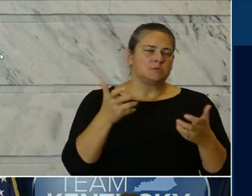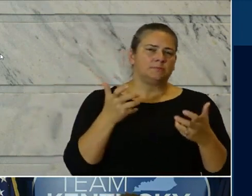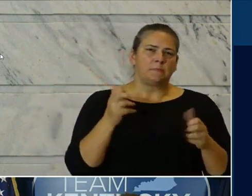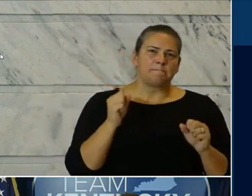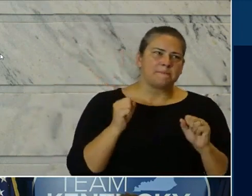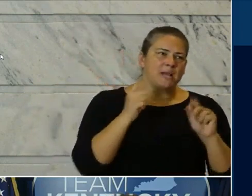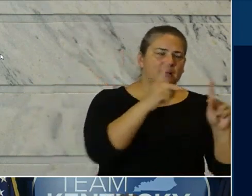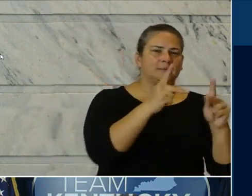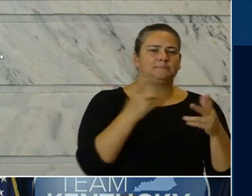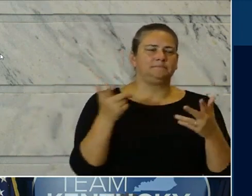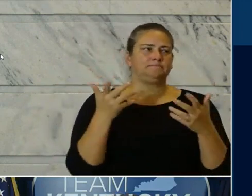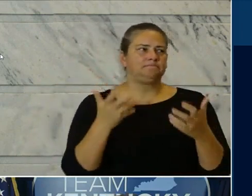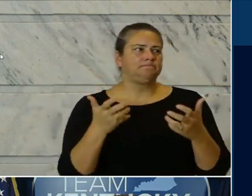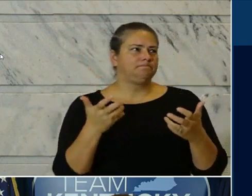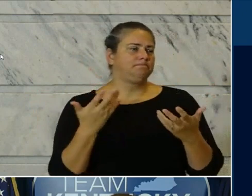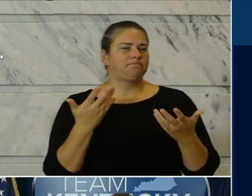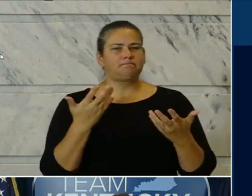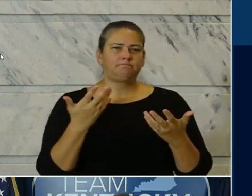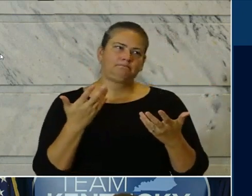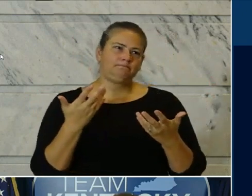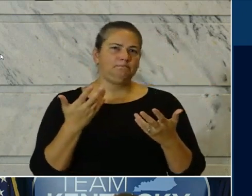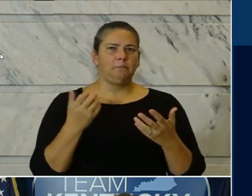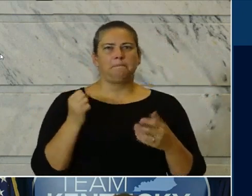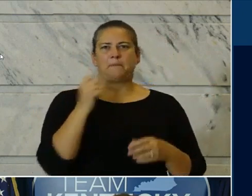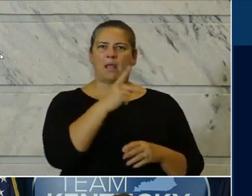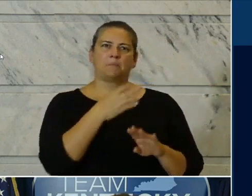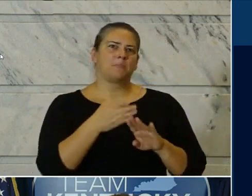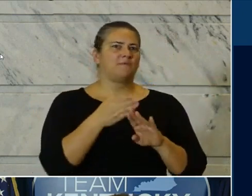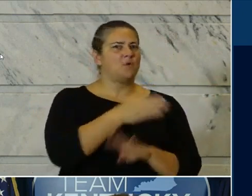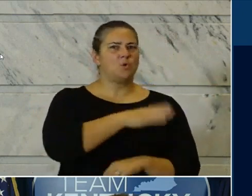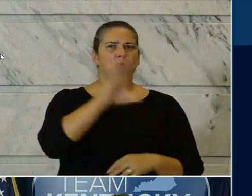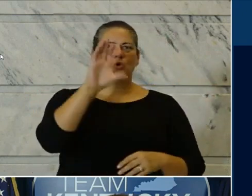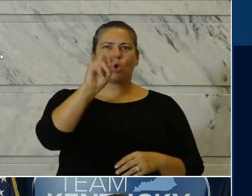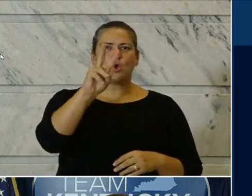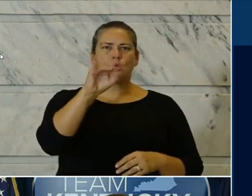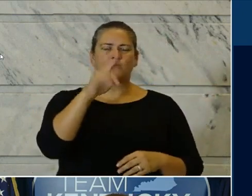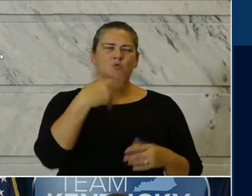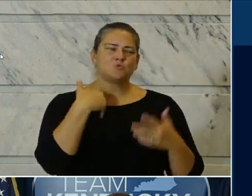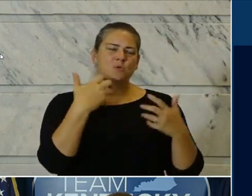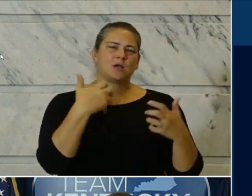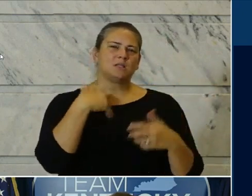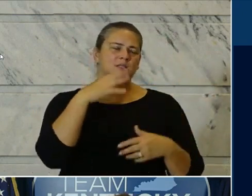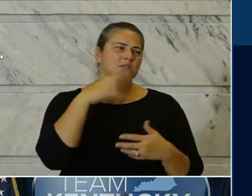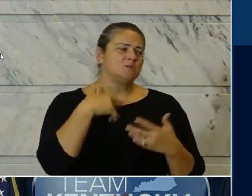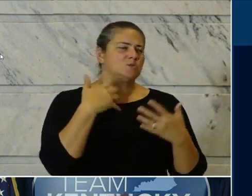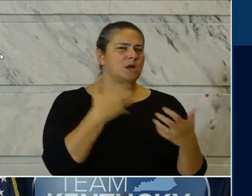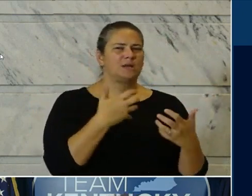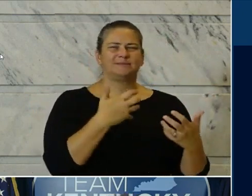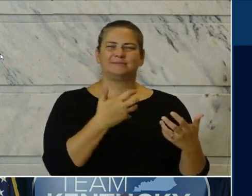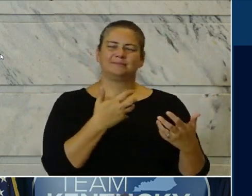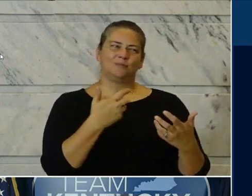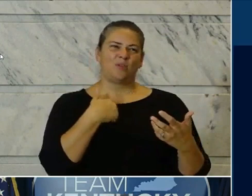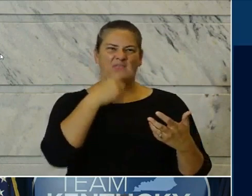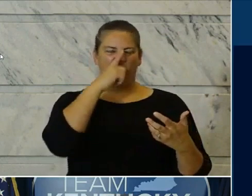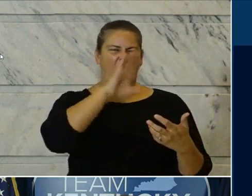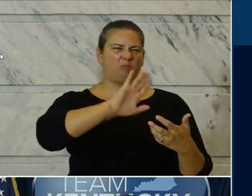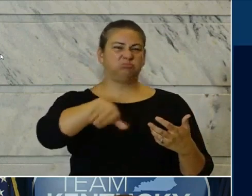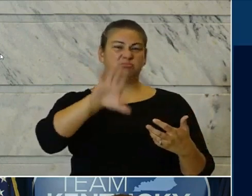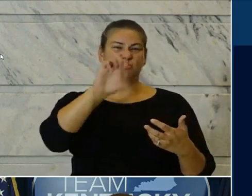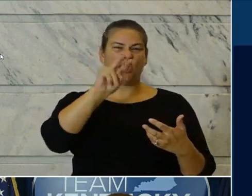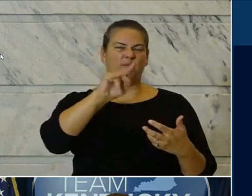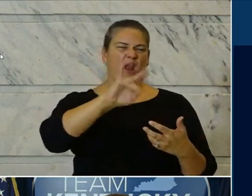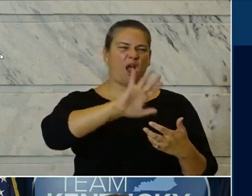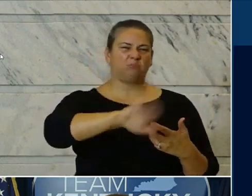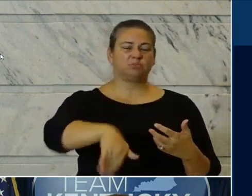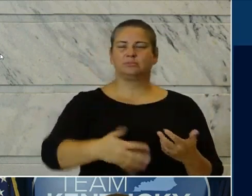to pre-COVID norms that maybe we at least try to pretend like it doesn't exist. But the